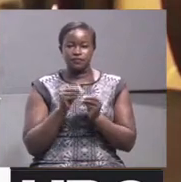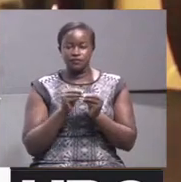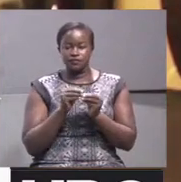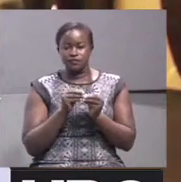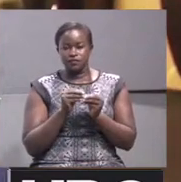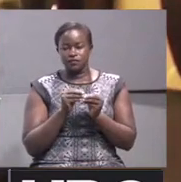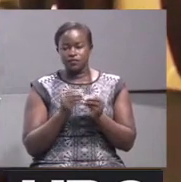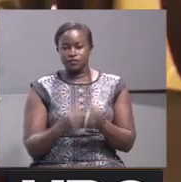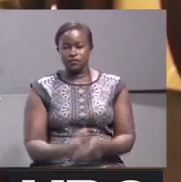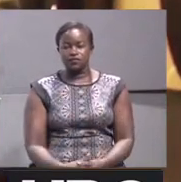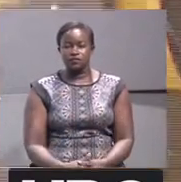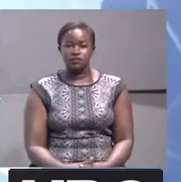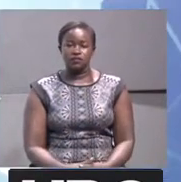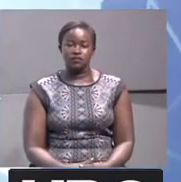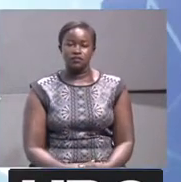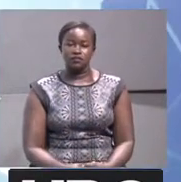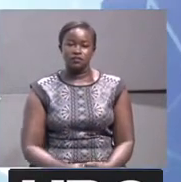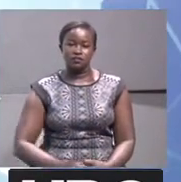UBC.